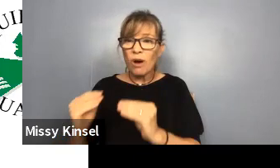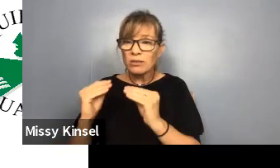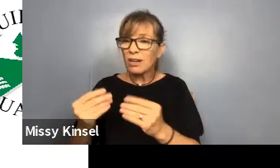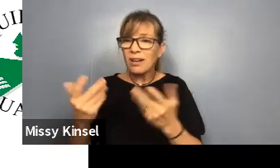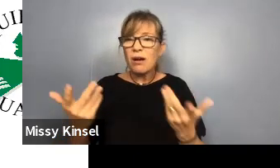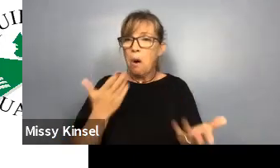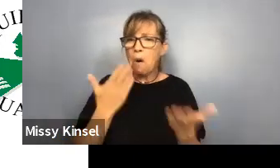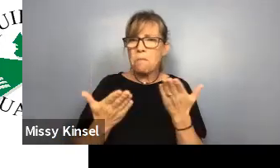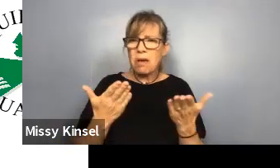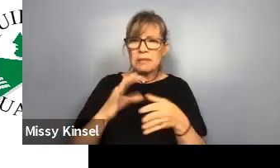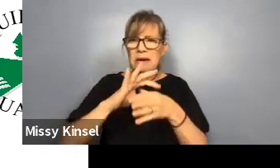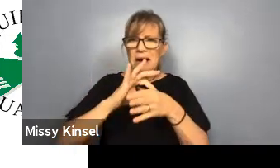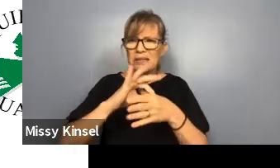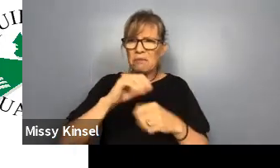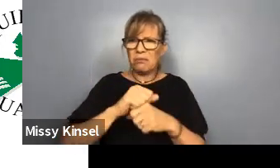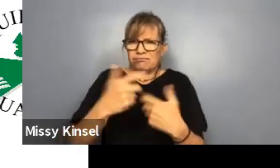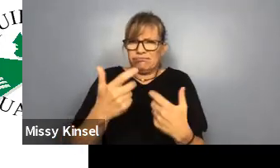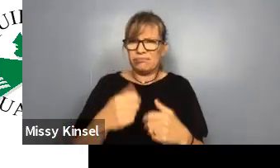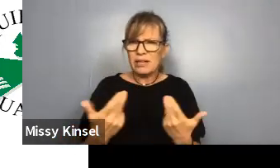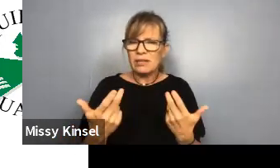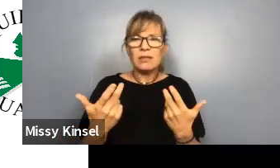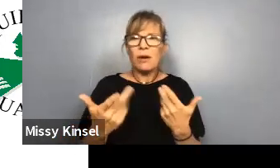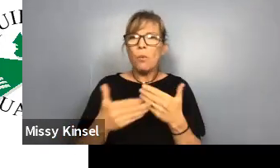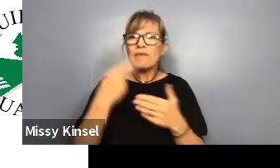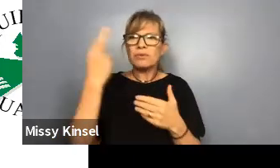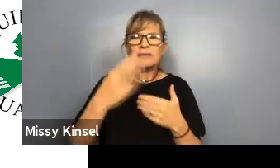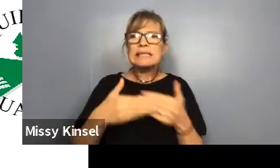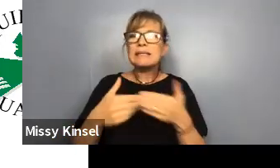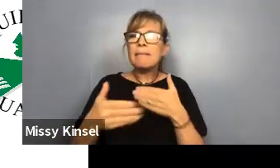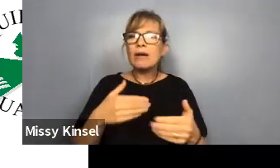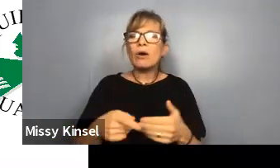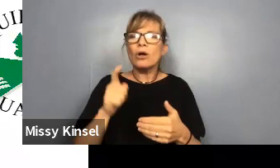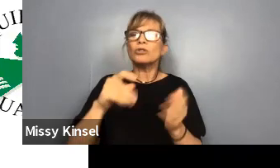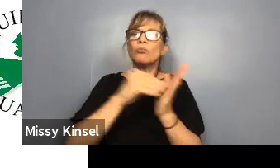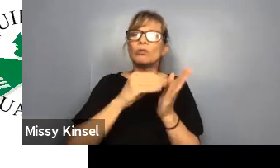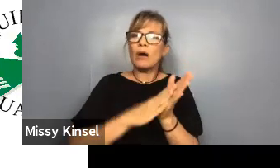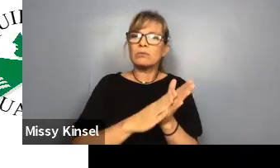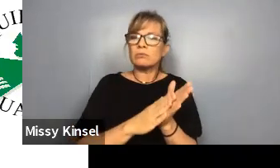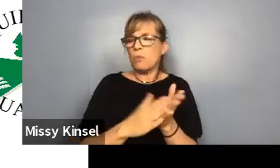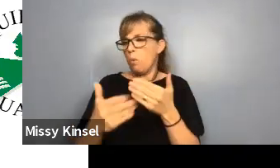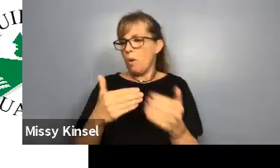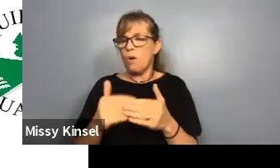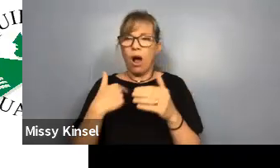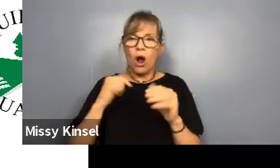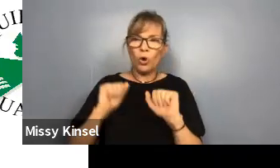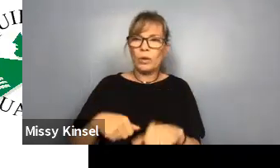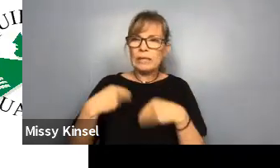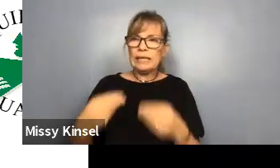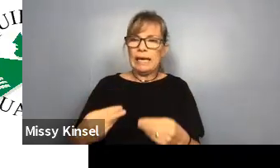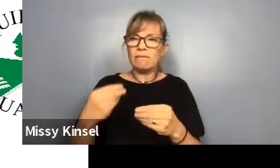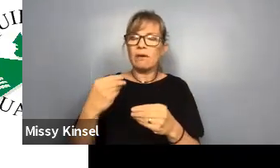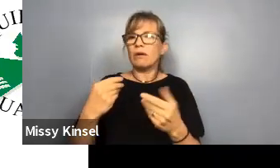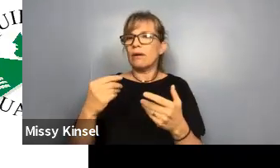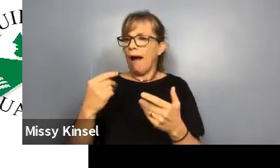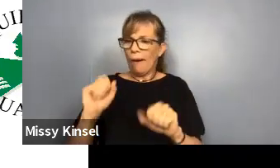might just be the content of the work. Whatever the reason, doesn't make a difference. You should just record whether or not you were able to work